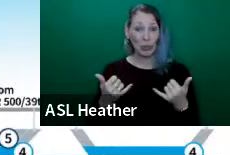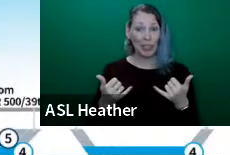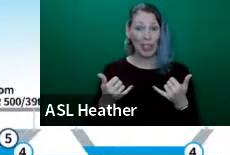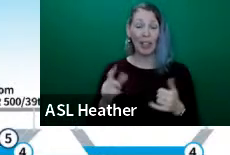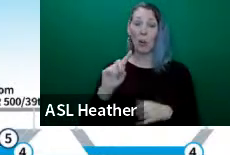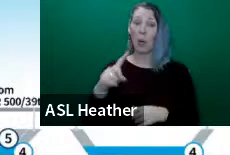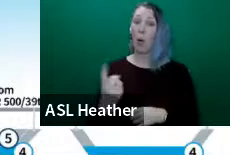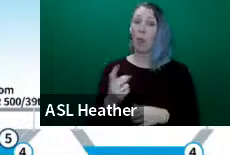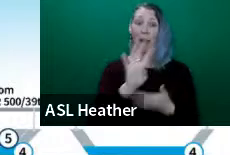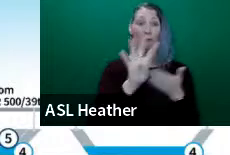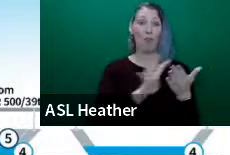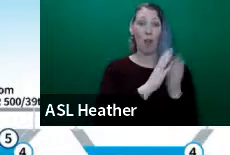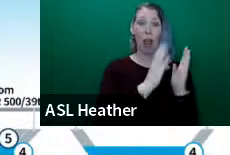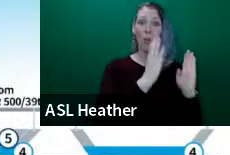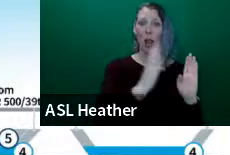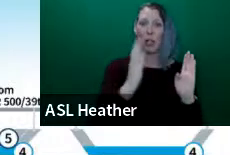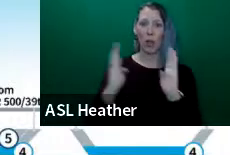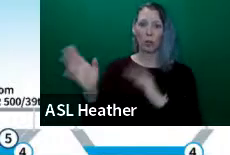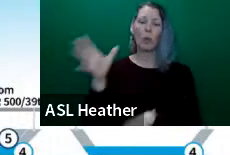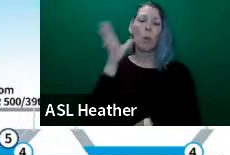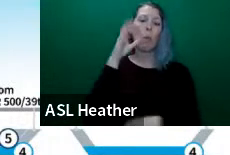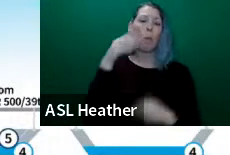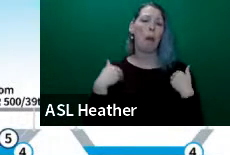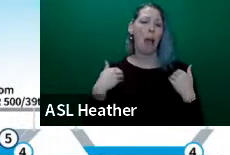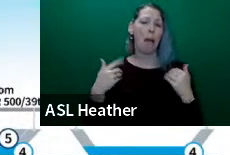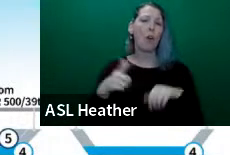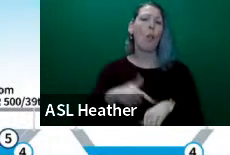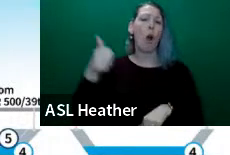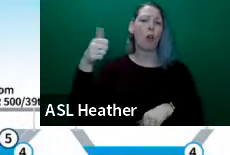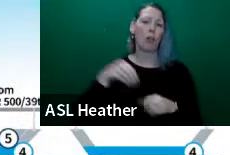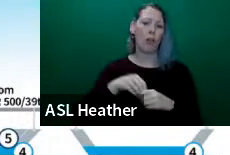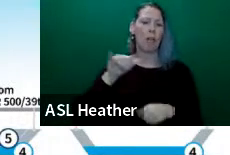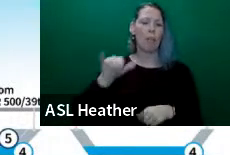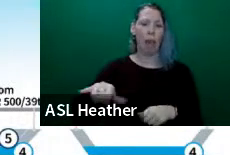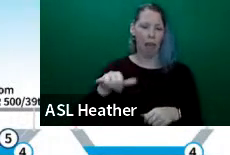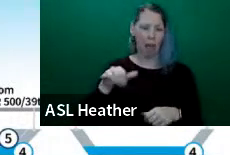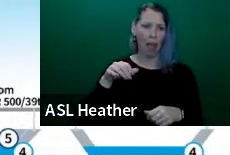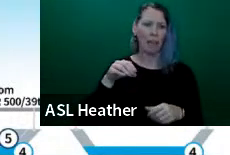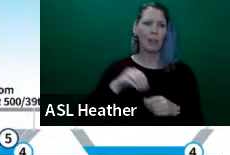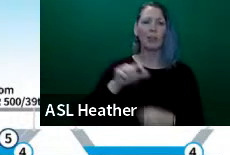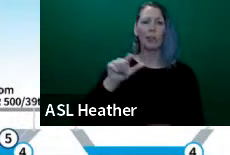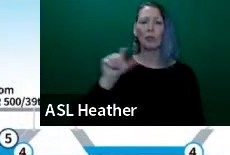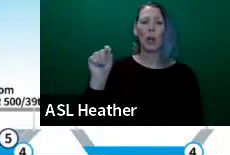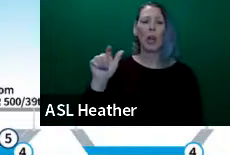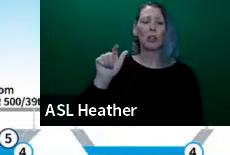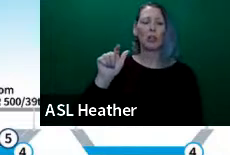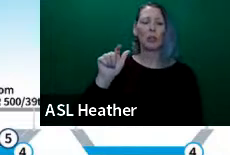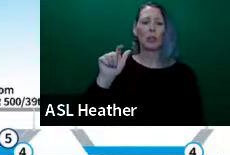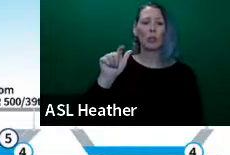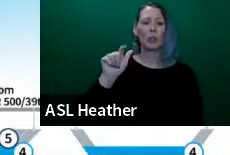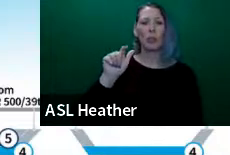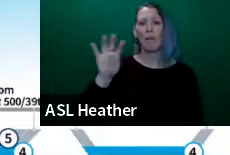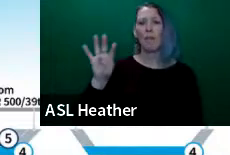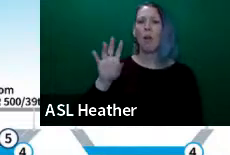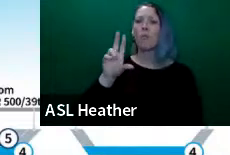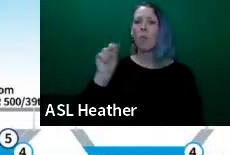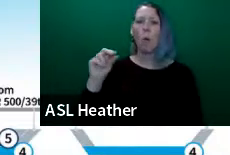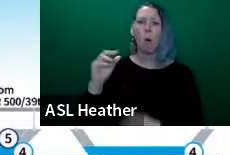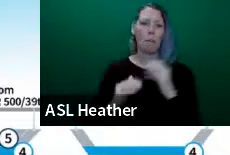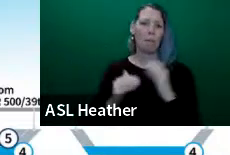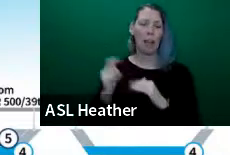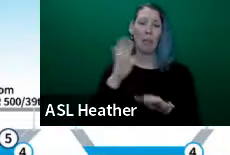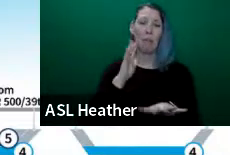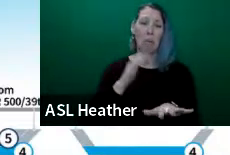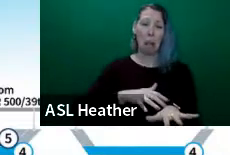only 4-hour windows. We will have longer than that in the 2045 no build, and it backs up from the bridge all the way to downtown